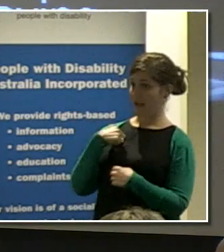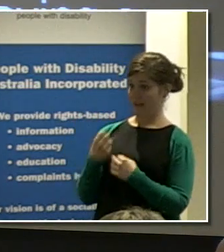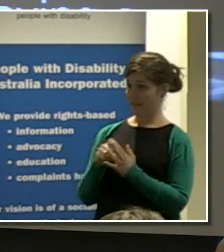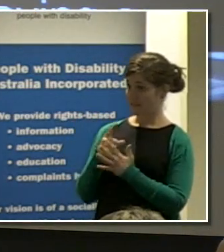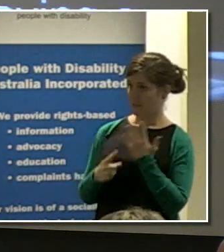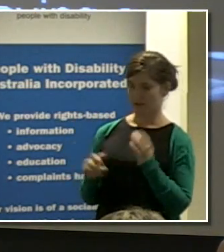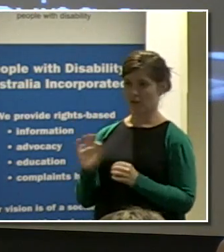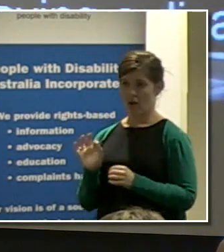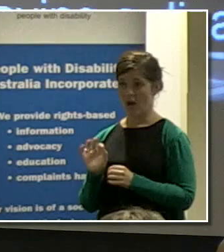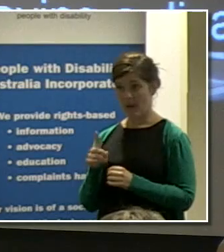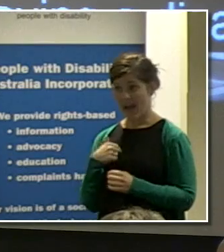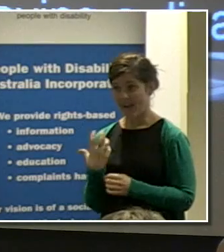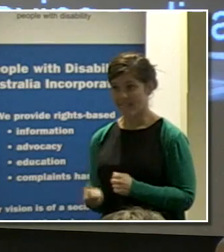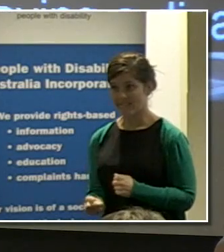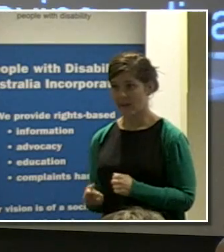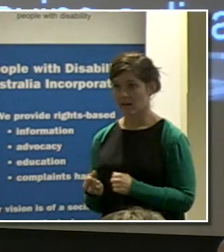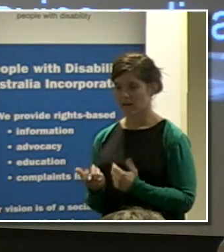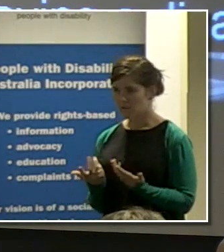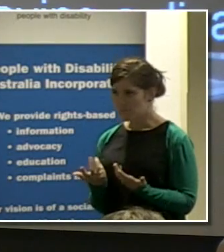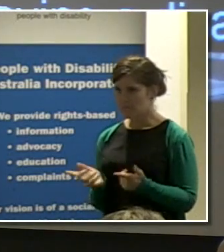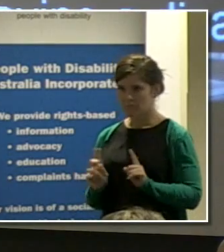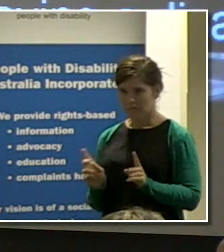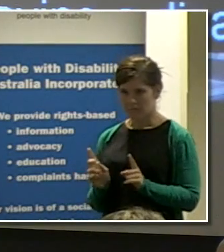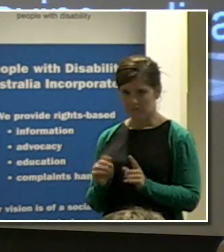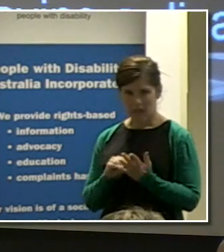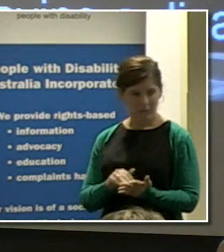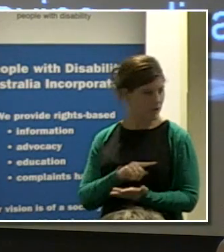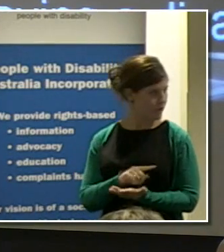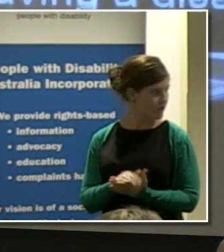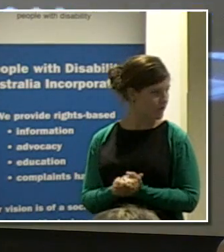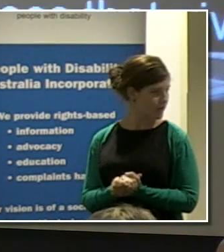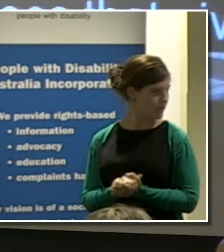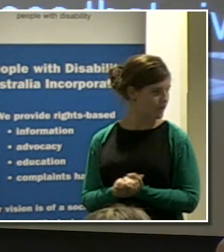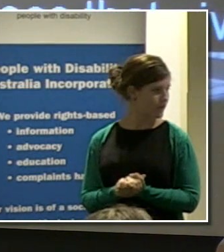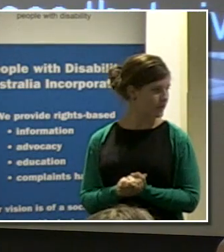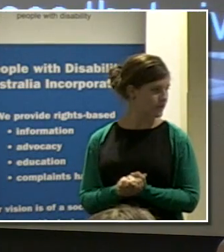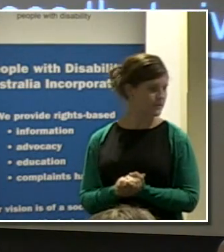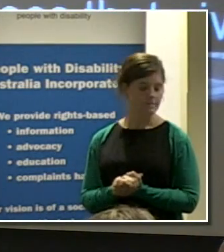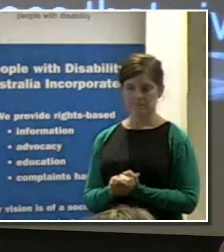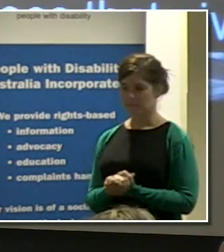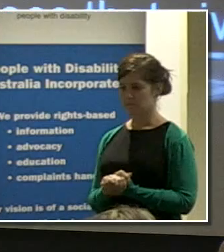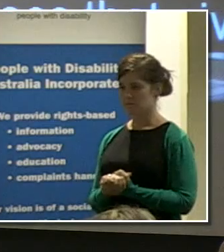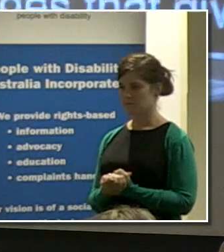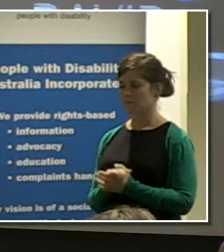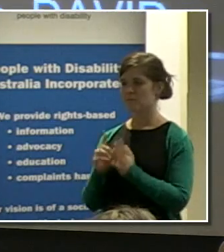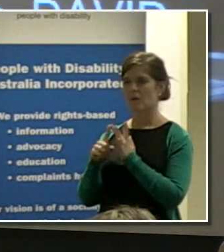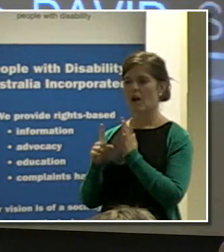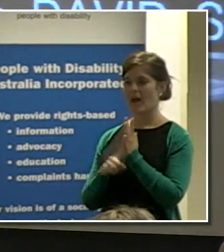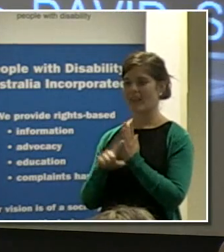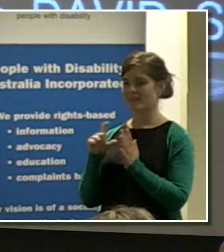do. Can that give you an idea? Sure. So the ILC funding is